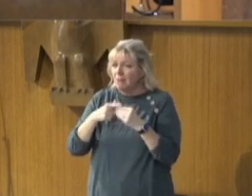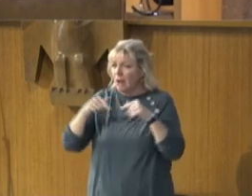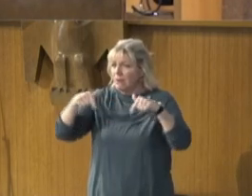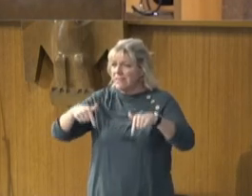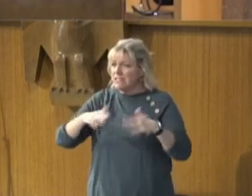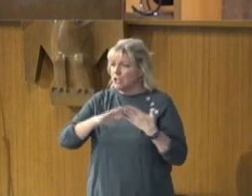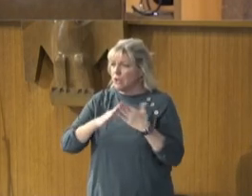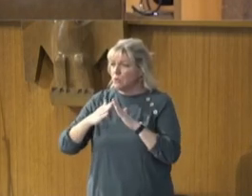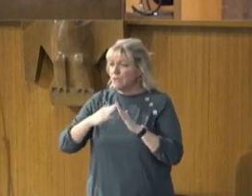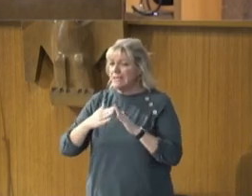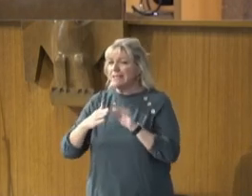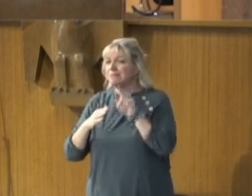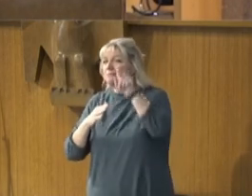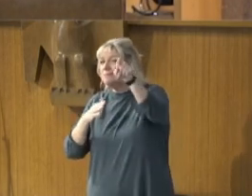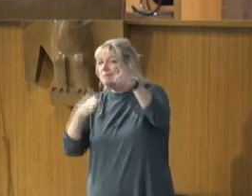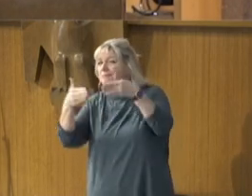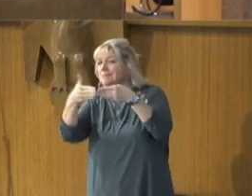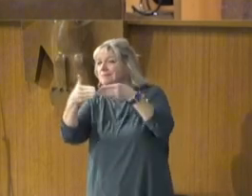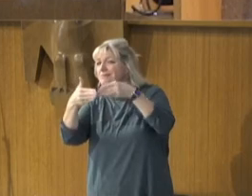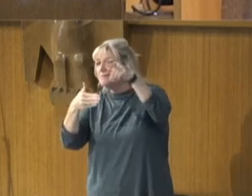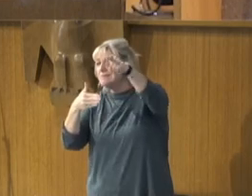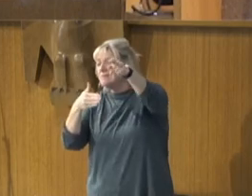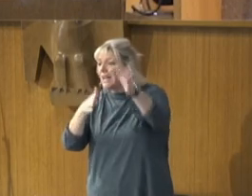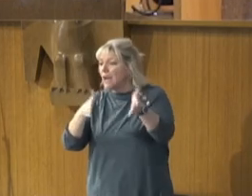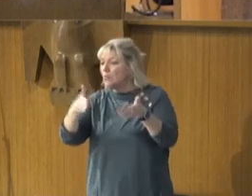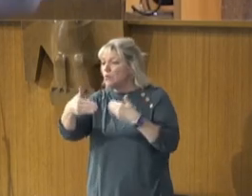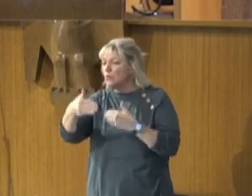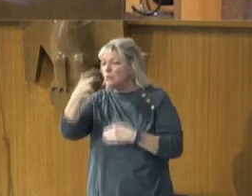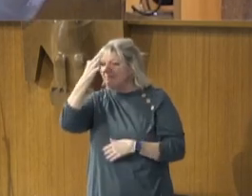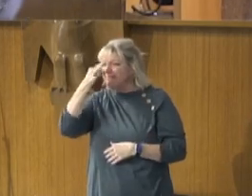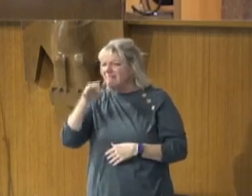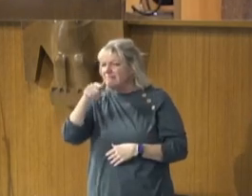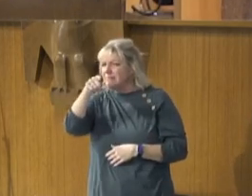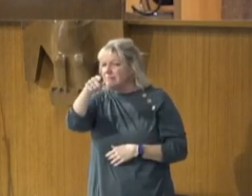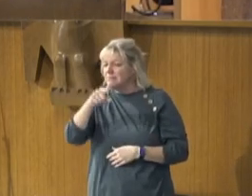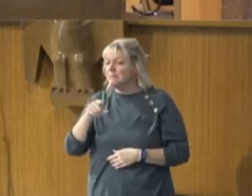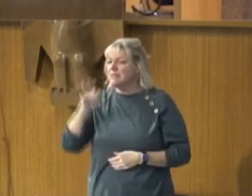in a room labeled the Myrick Room, just outside the sanctuary doors